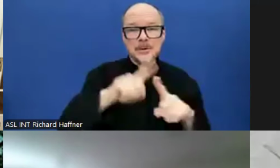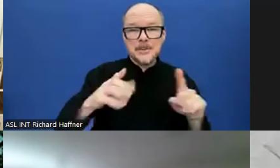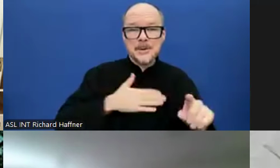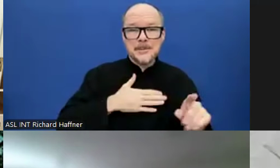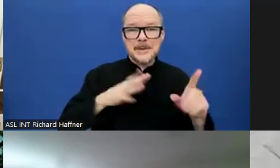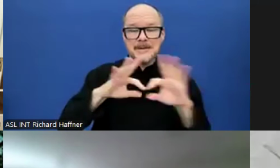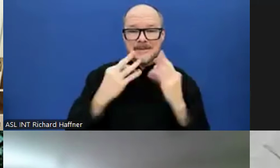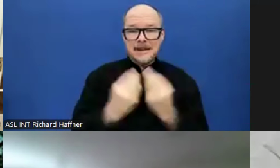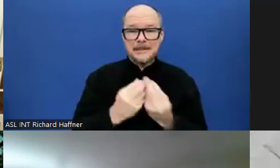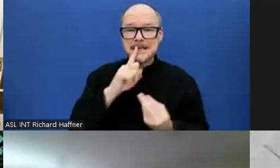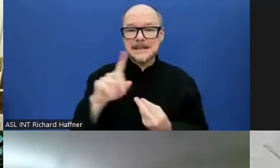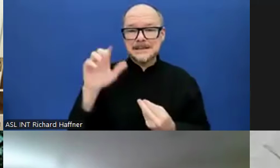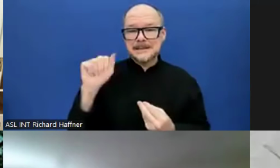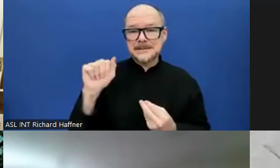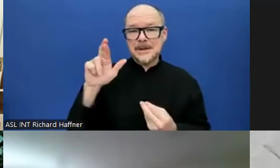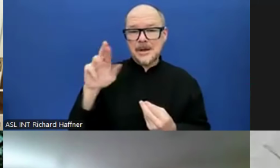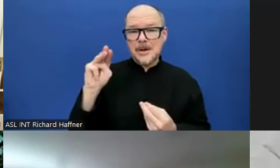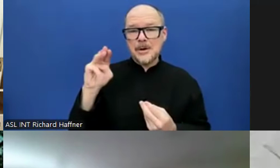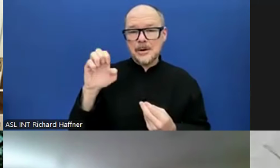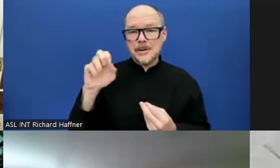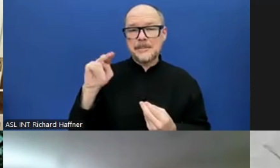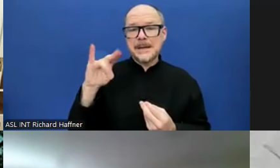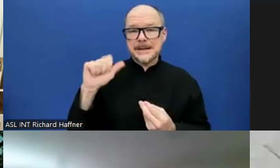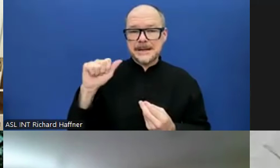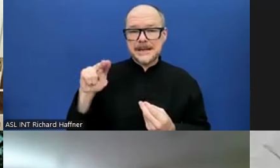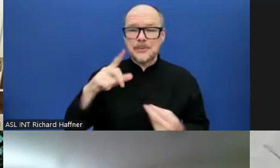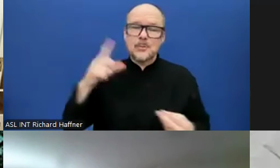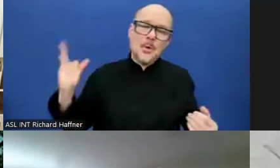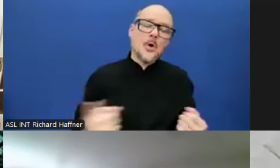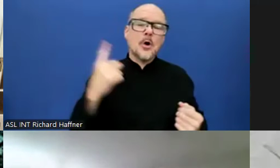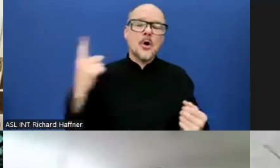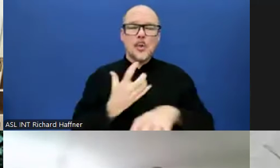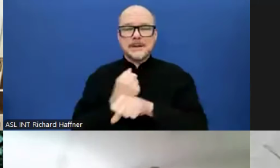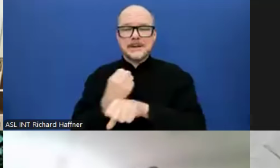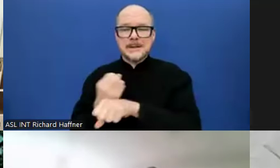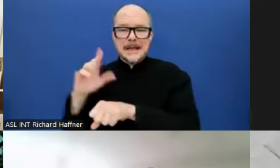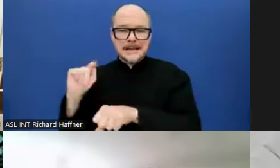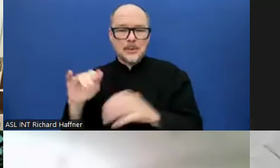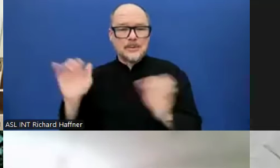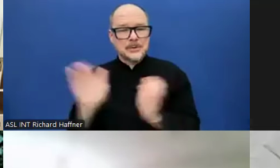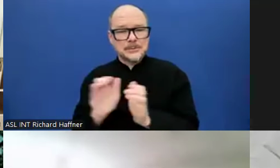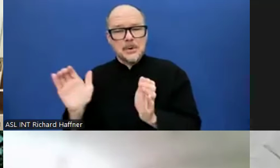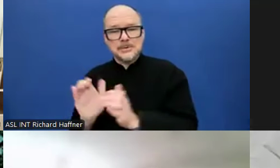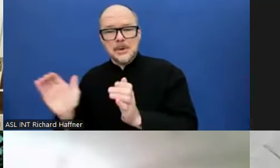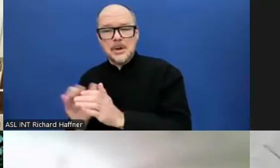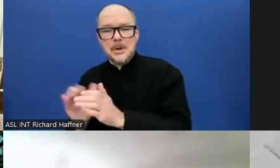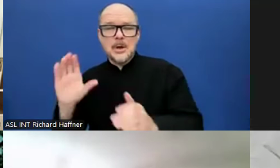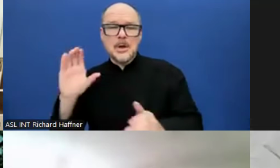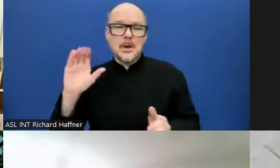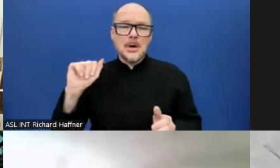Armenian, and we always get locked out. And the smaller subgroups, whether they're Armenian, Ethiopian,